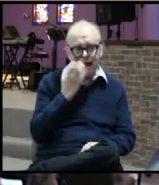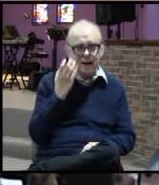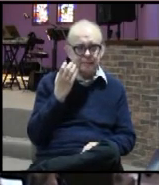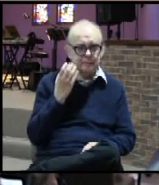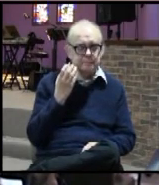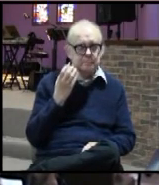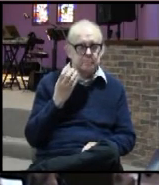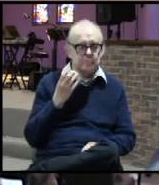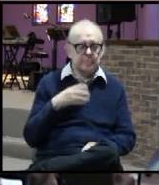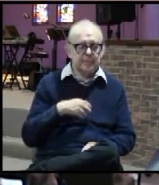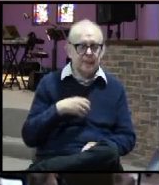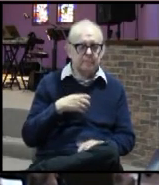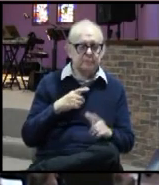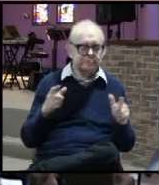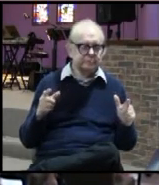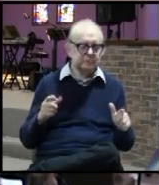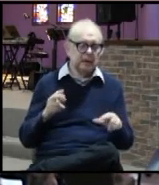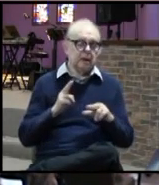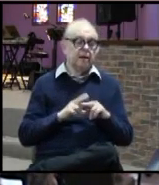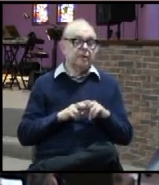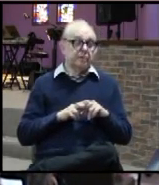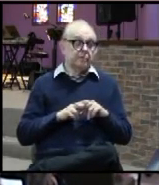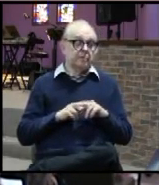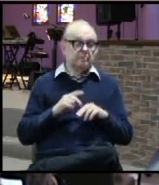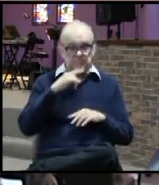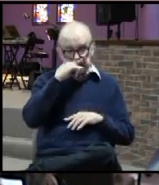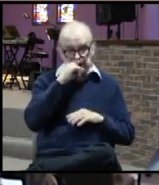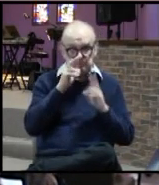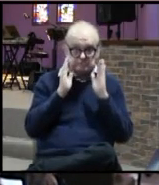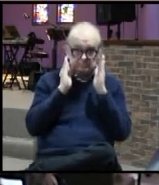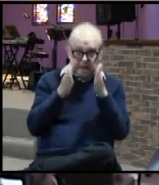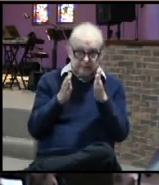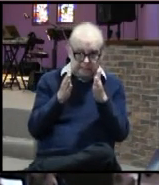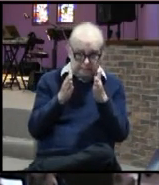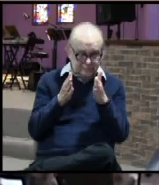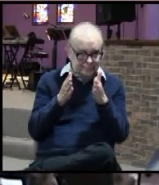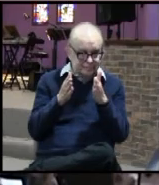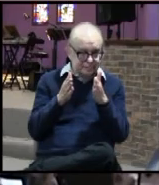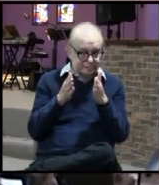You are to sit there as a little kid and pay attention. Amen.